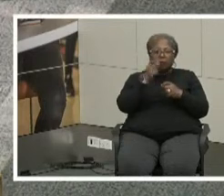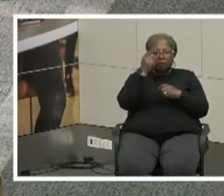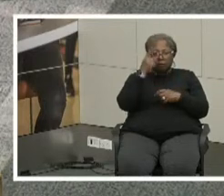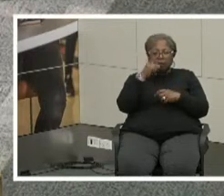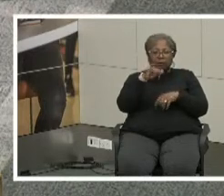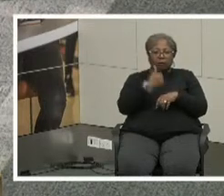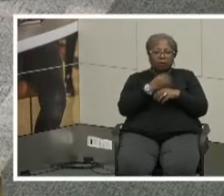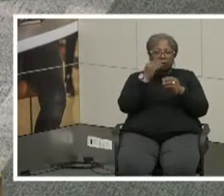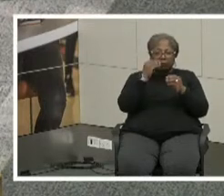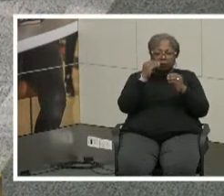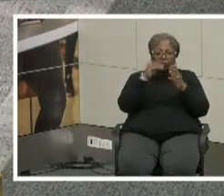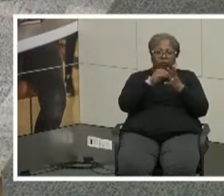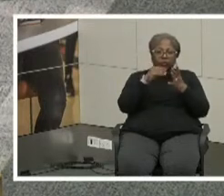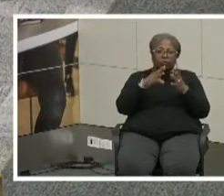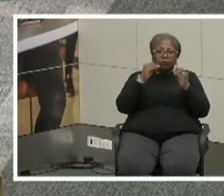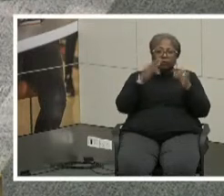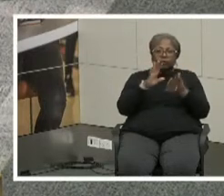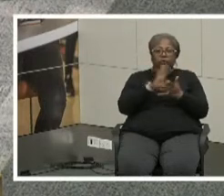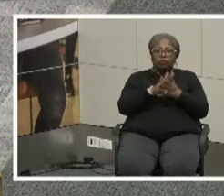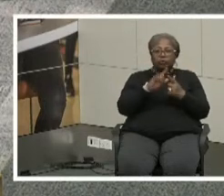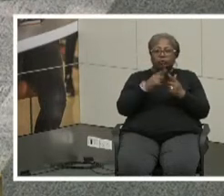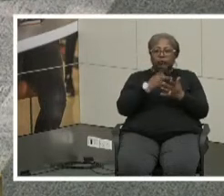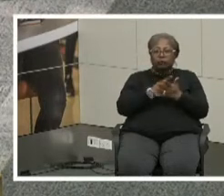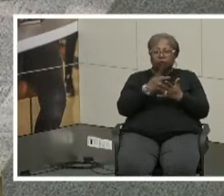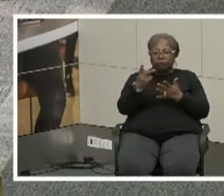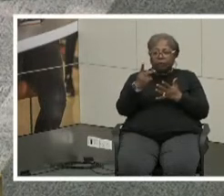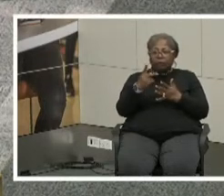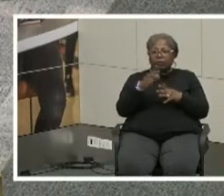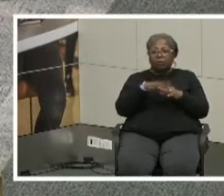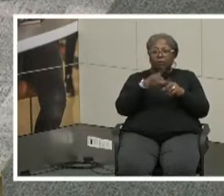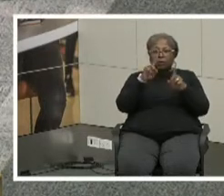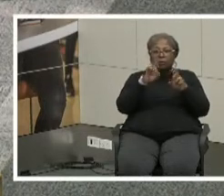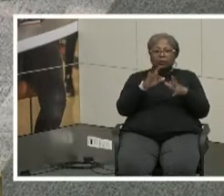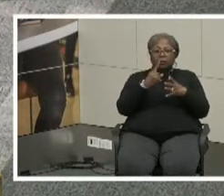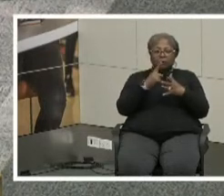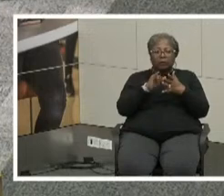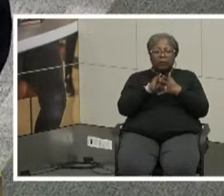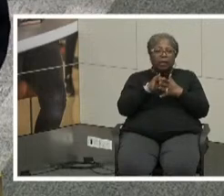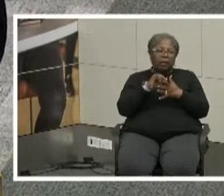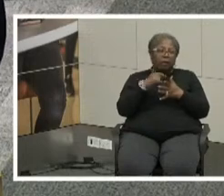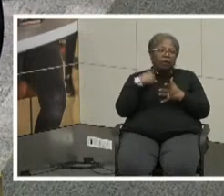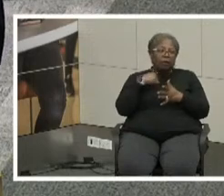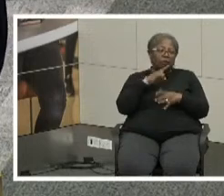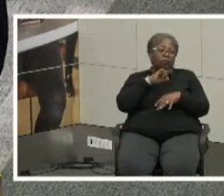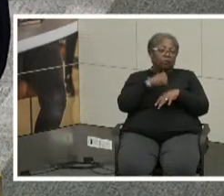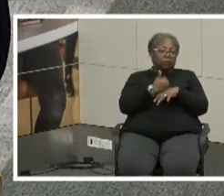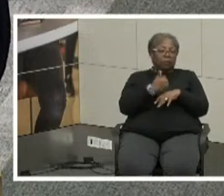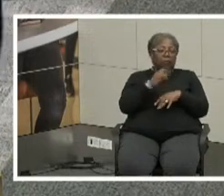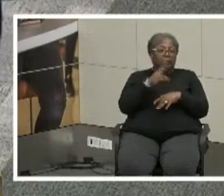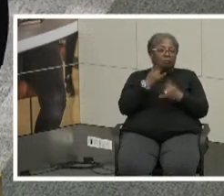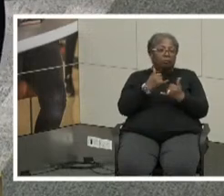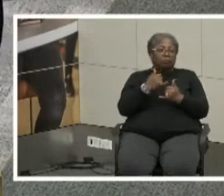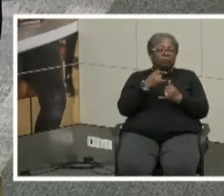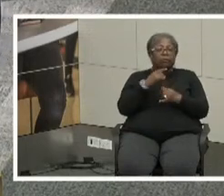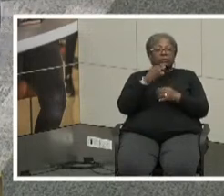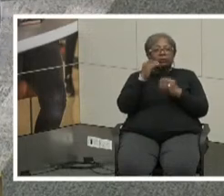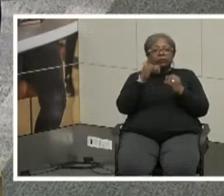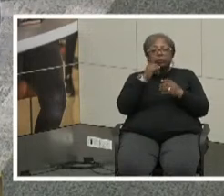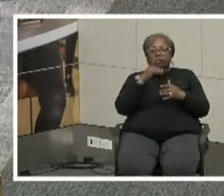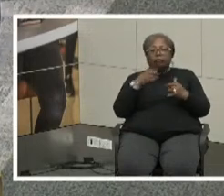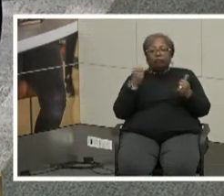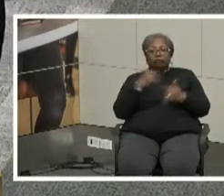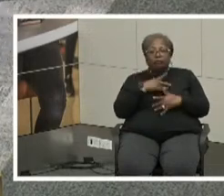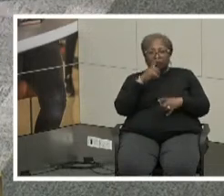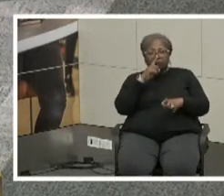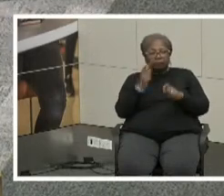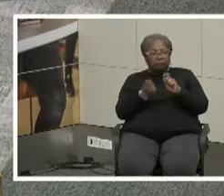up students teachers and schools to fail on standardized tests by which they are measured I'm speaking tonight on behalf of teachers who fear